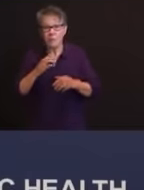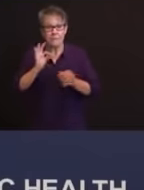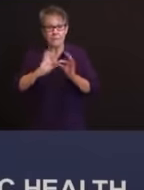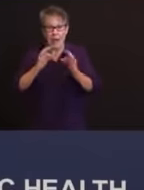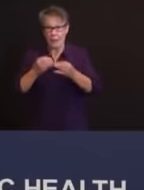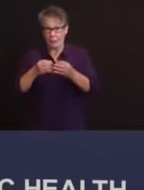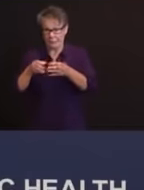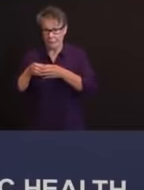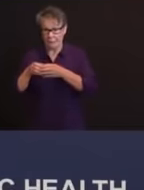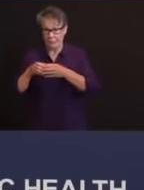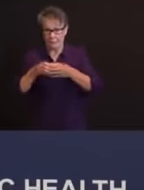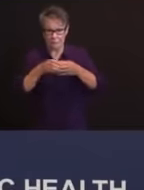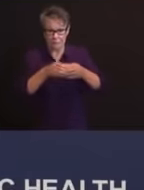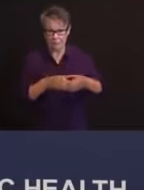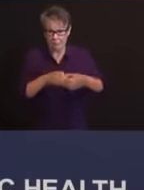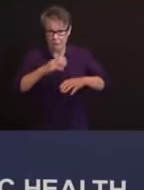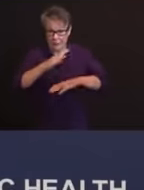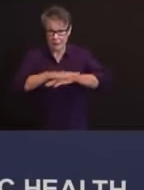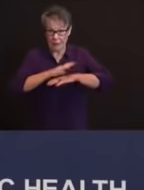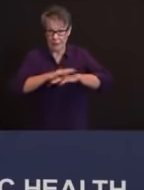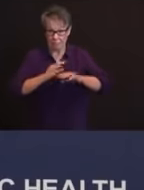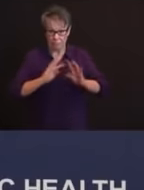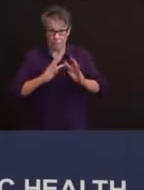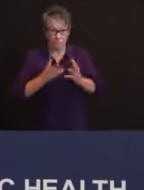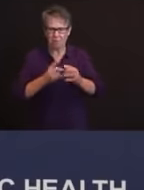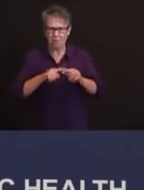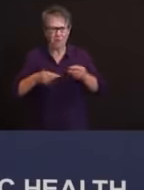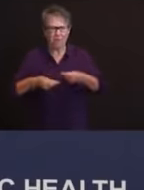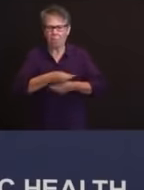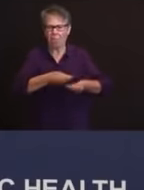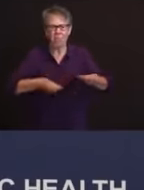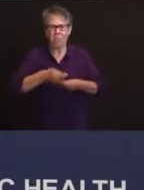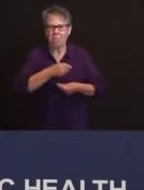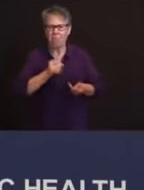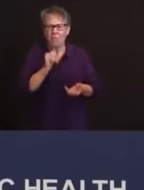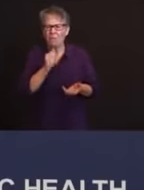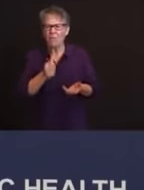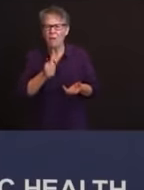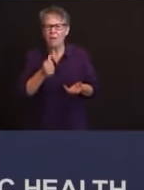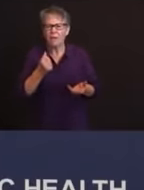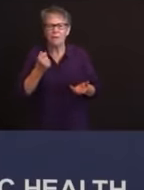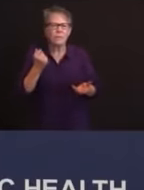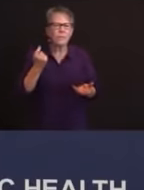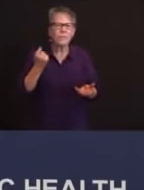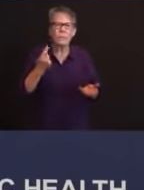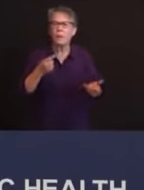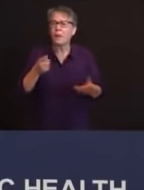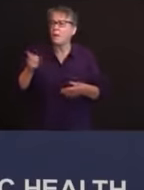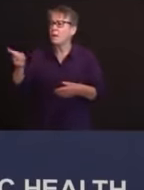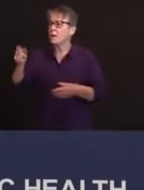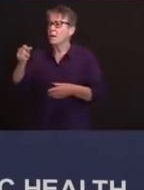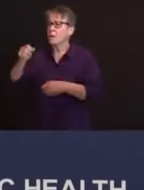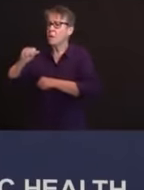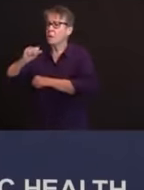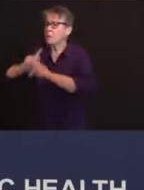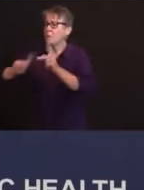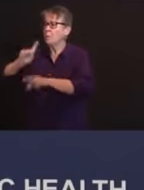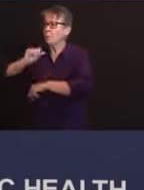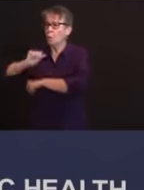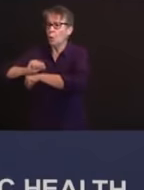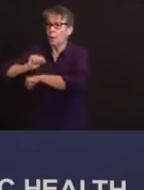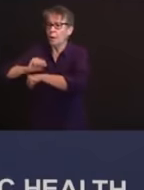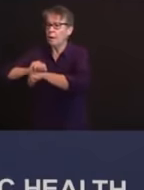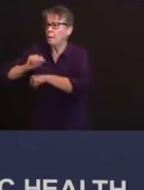sort of think of the bilateral airflow between a bartender and customers, as well as the